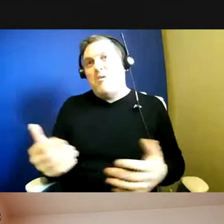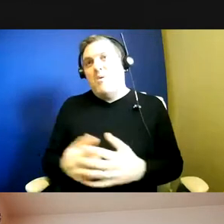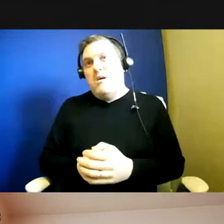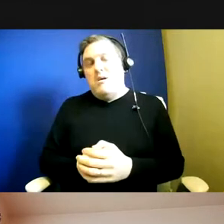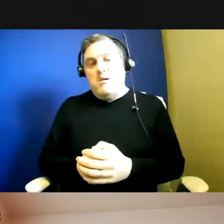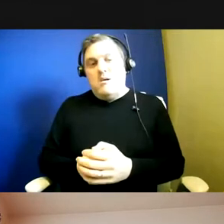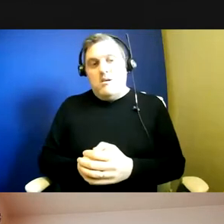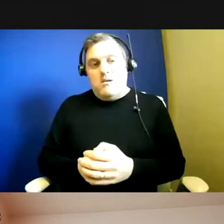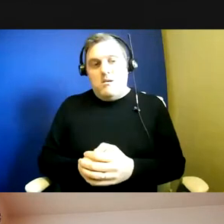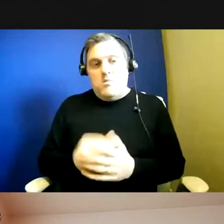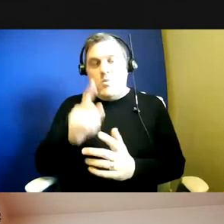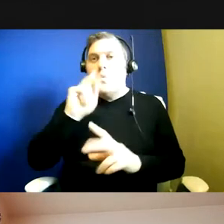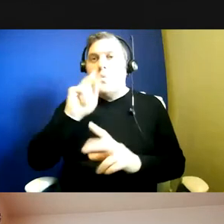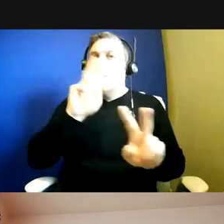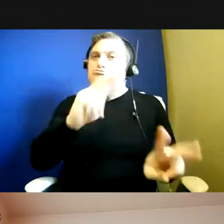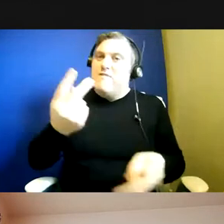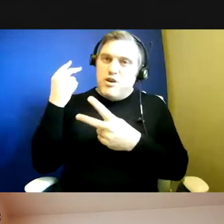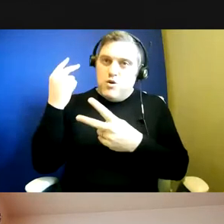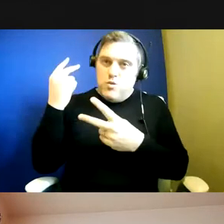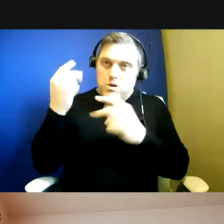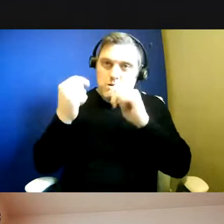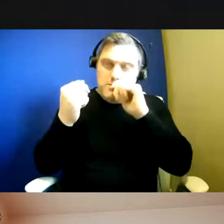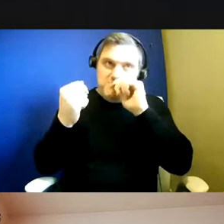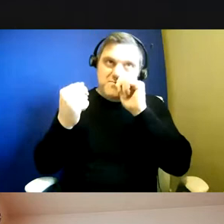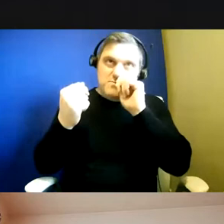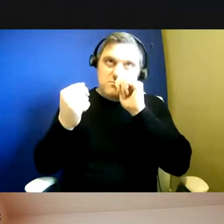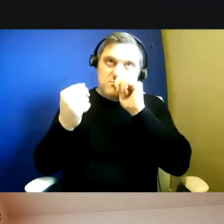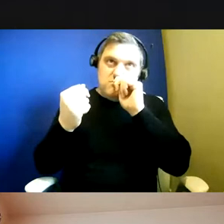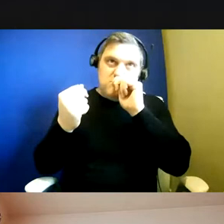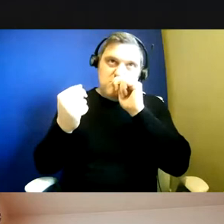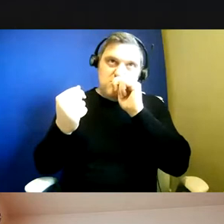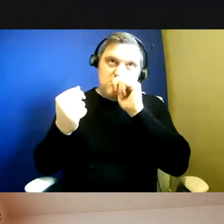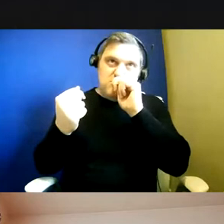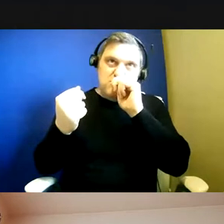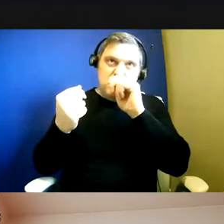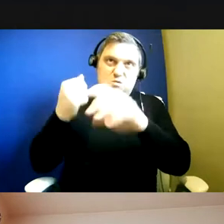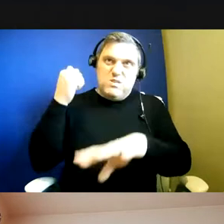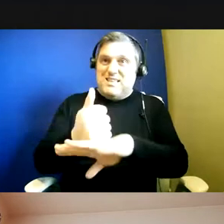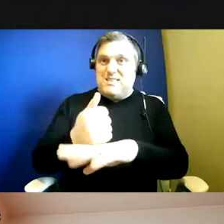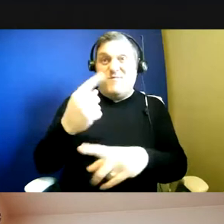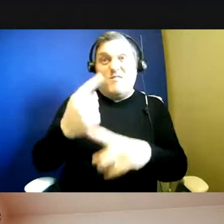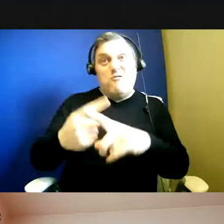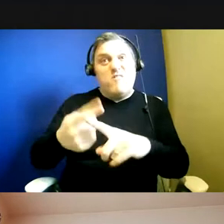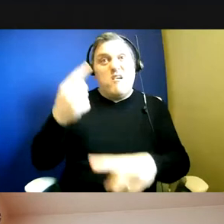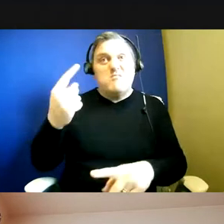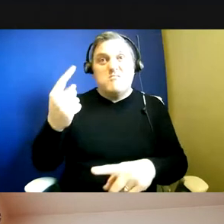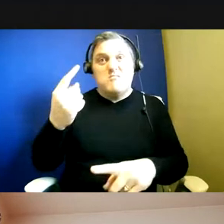we are going to review the service. It was put in place very rapidly